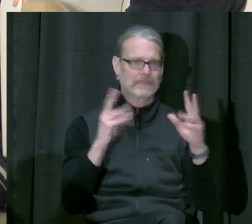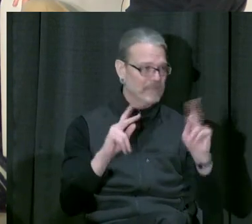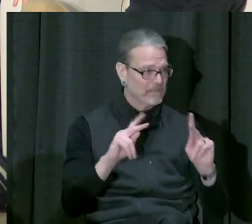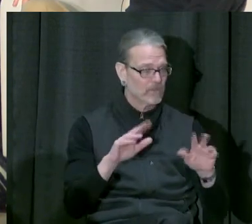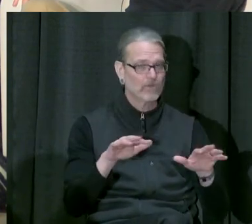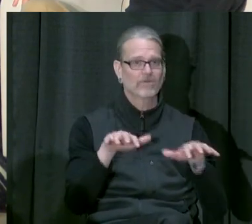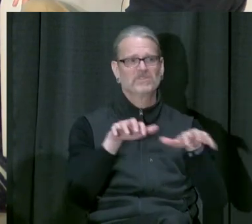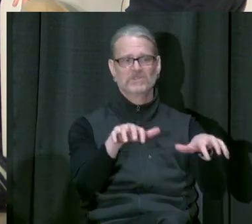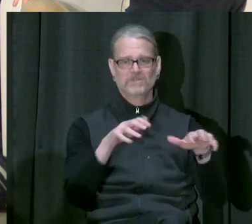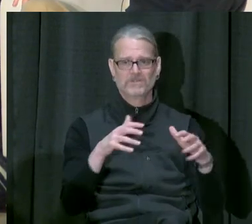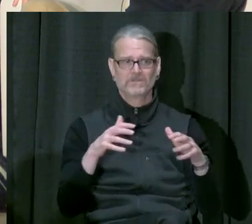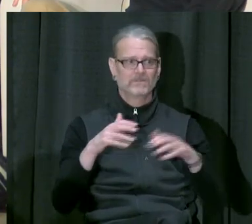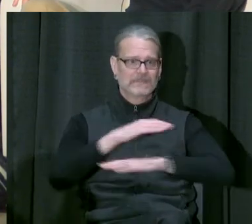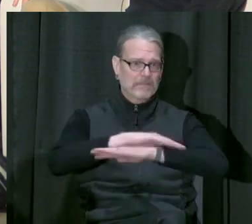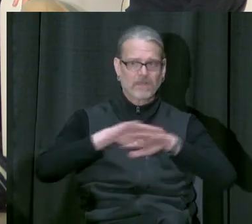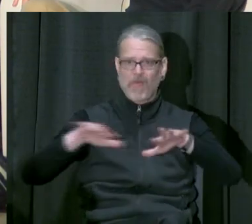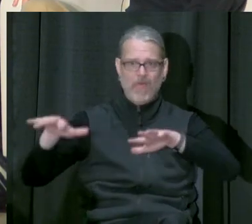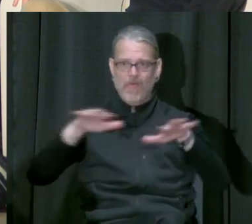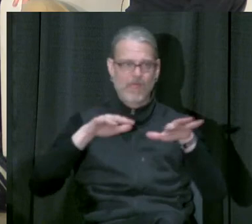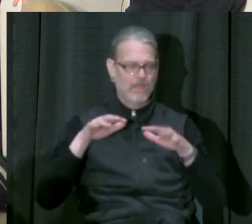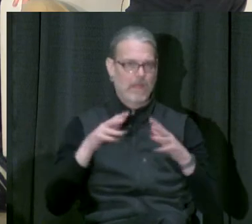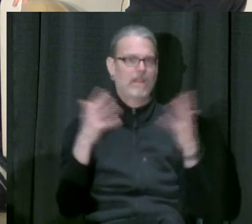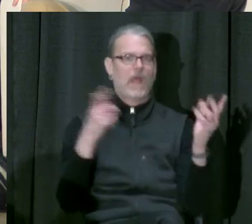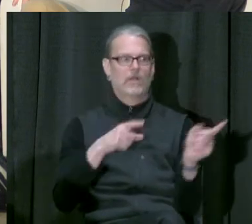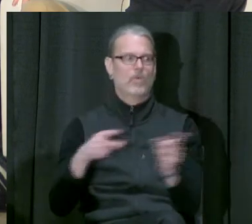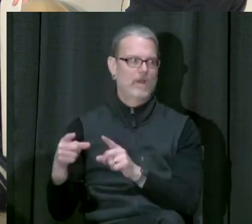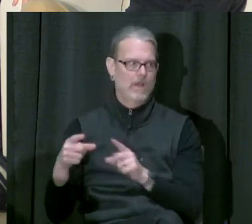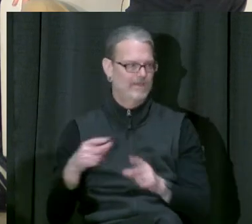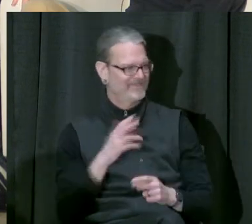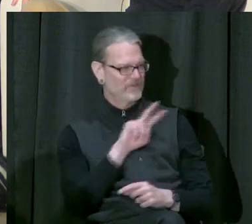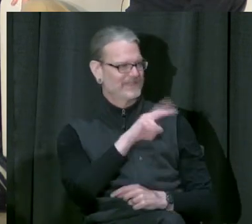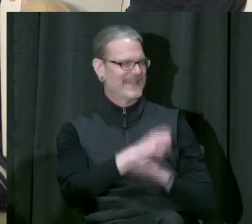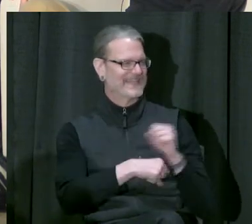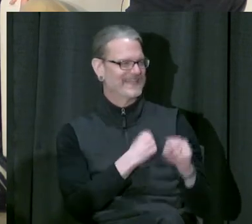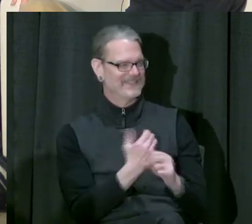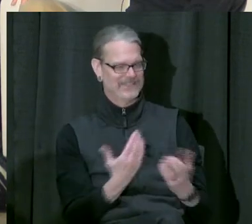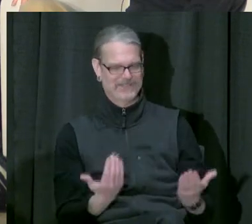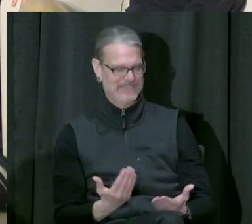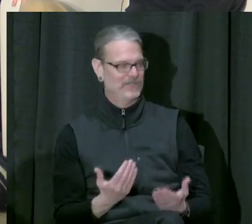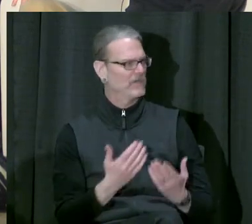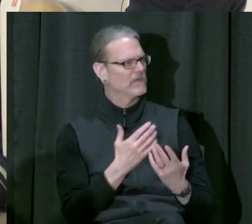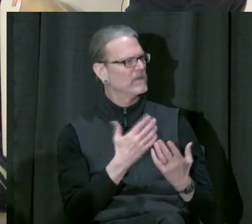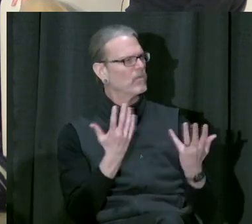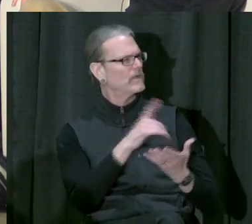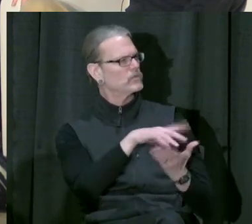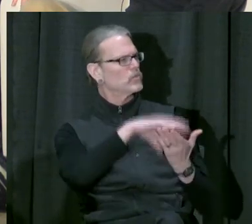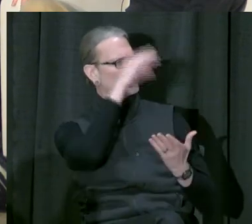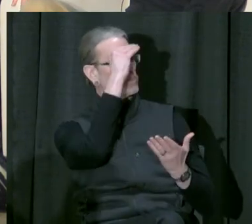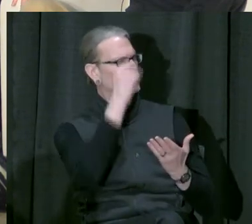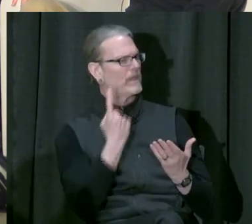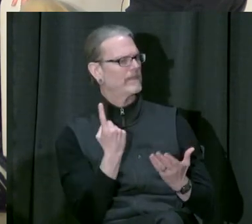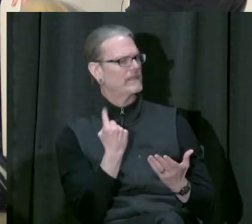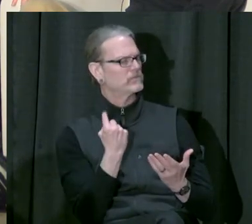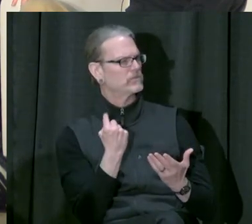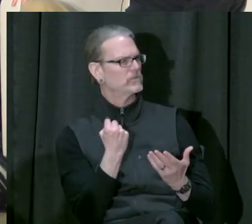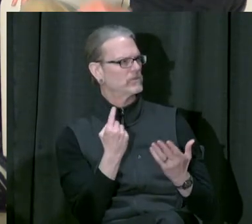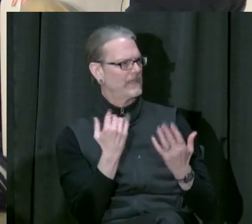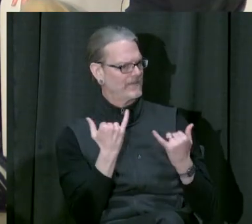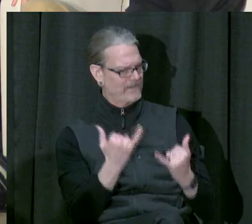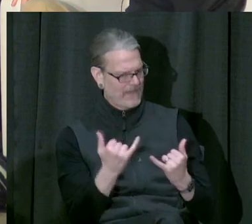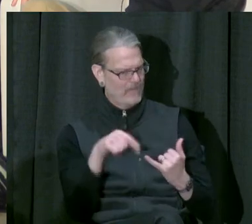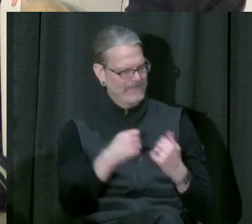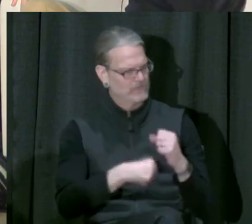And just a lot going on. So this is your second year having the Marriott scan. What have you learned over the past year, and how are you adapting to some of these